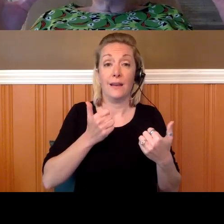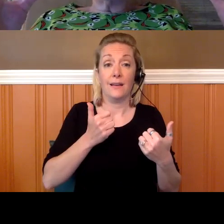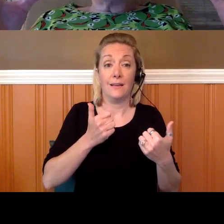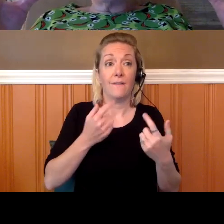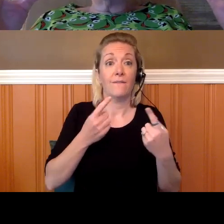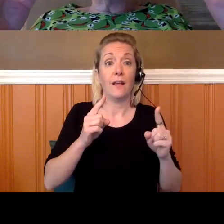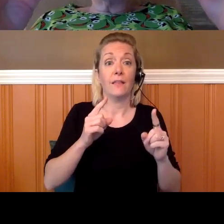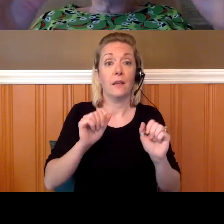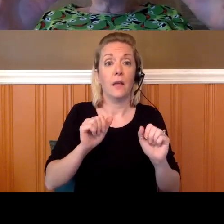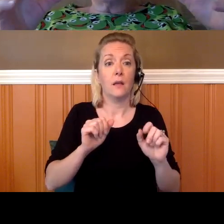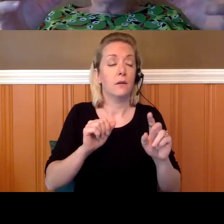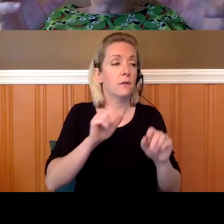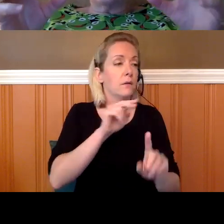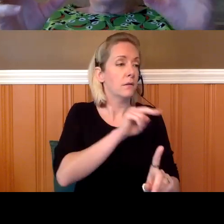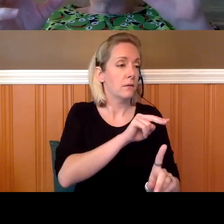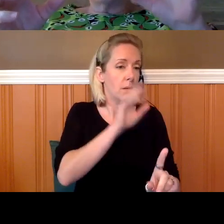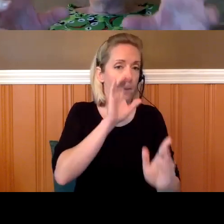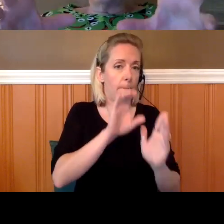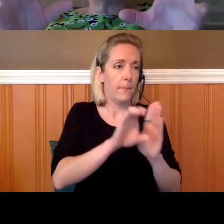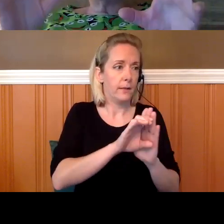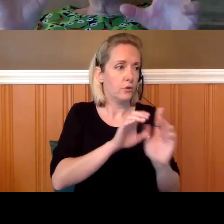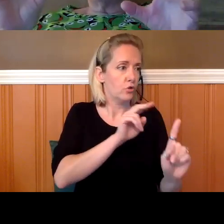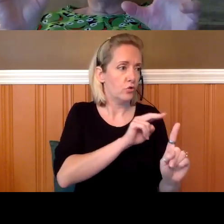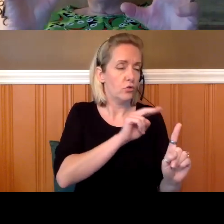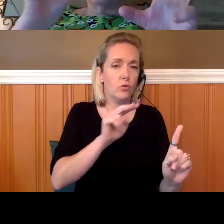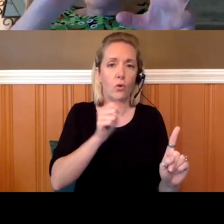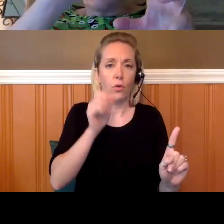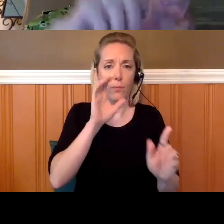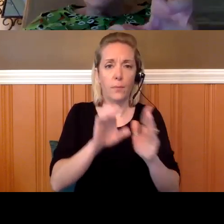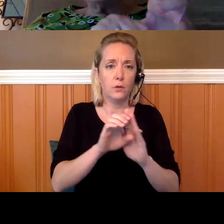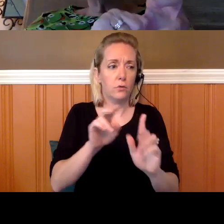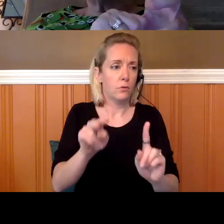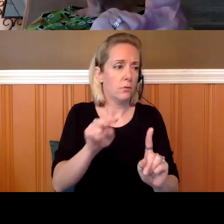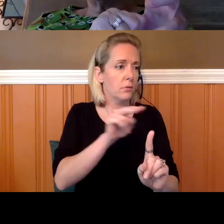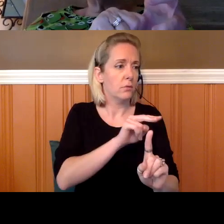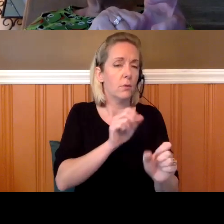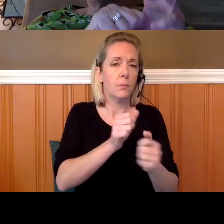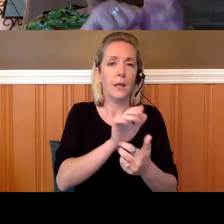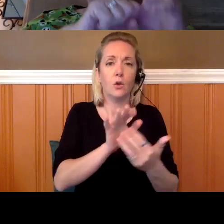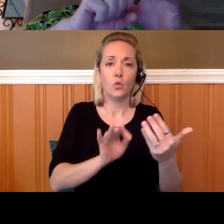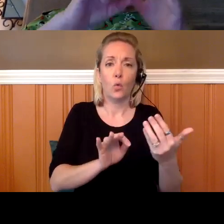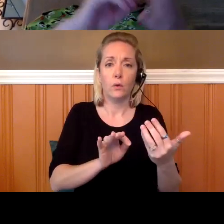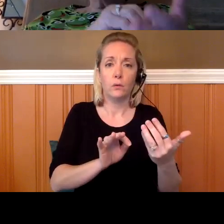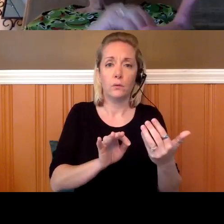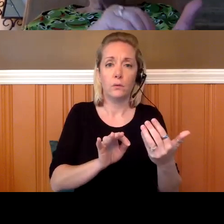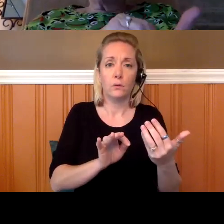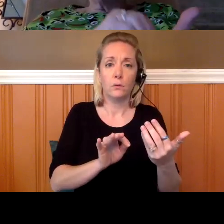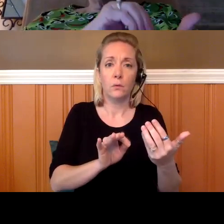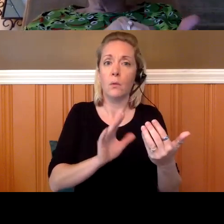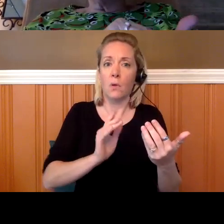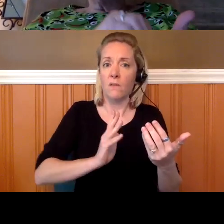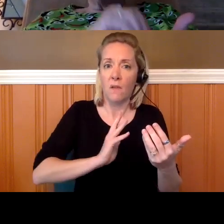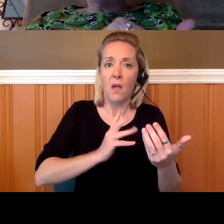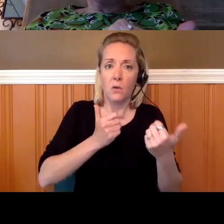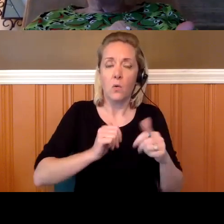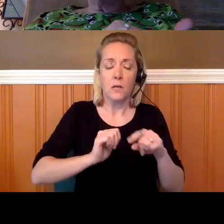at one picture and making a choice. But if we don't work with that and try to give him